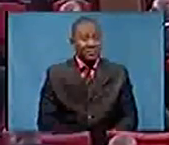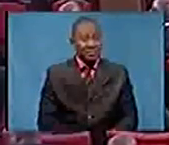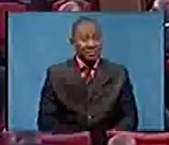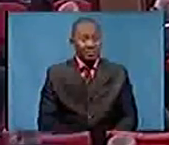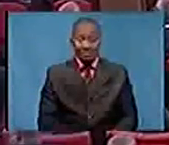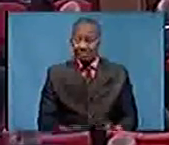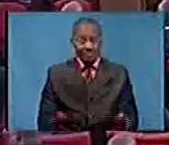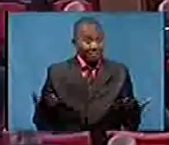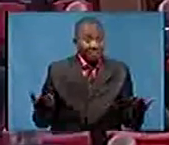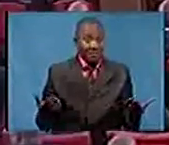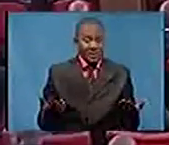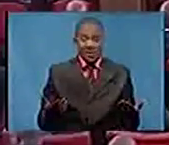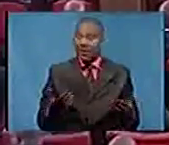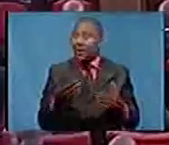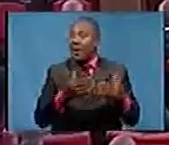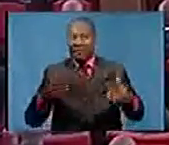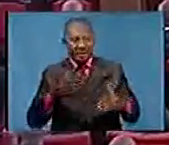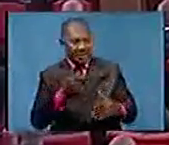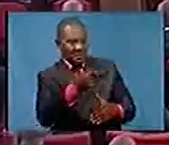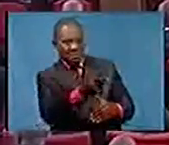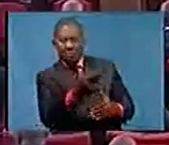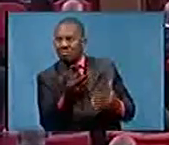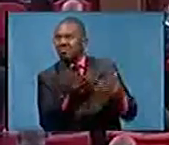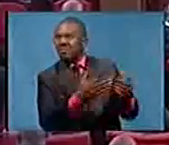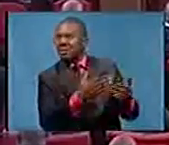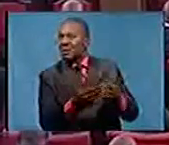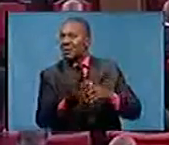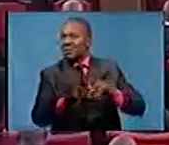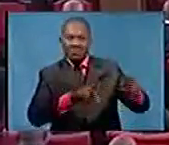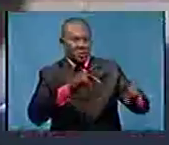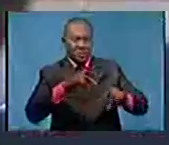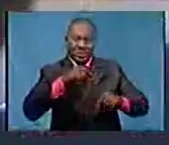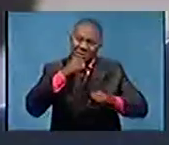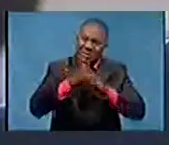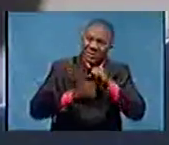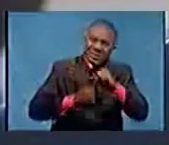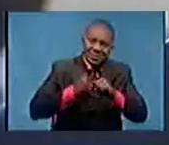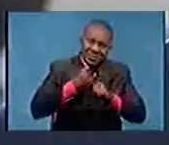Ordinary people suffer. The ordinary people suffer.